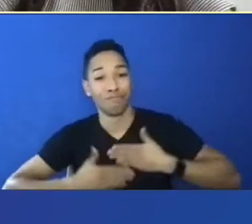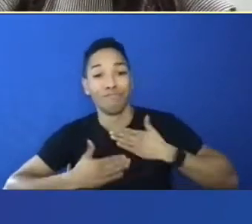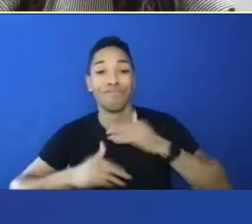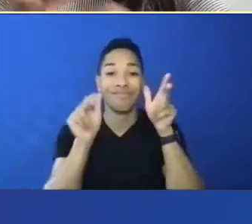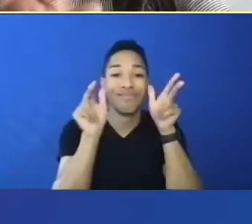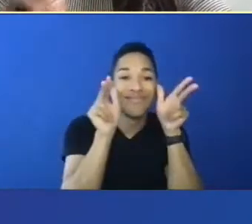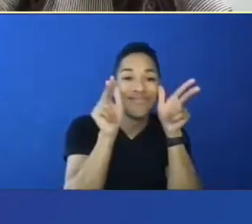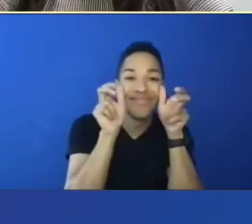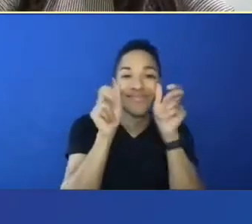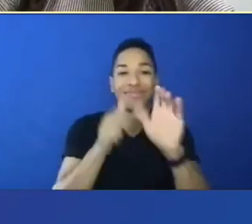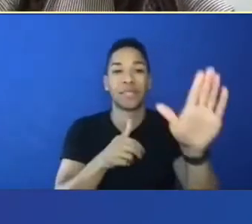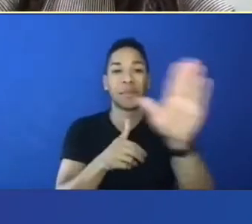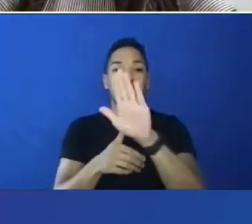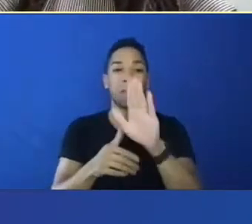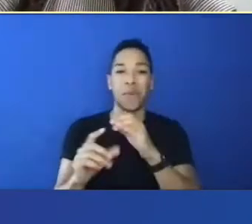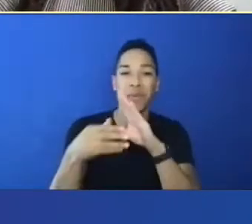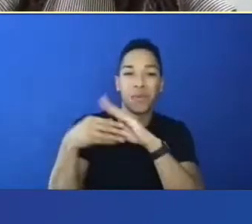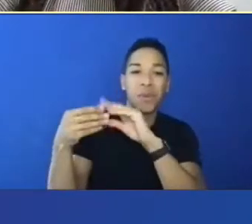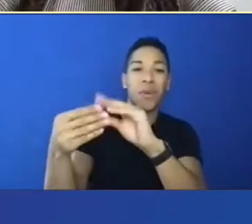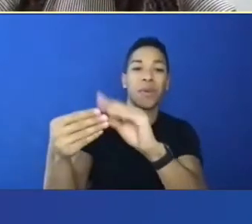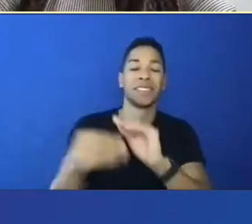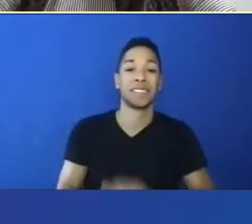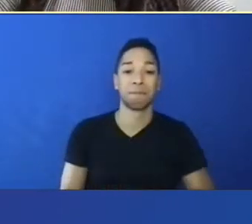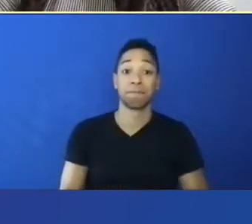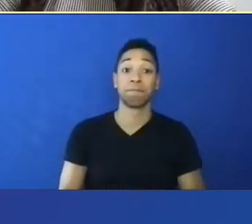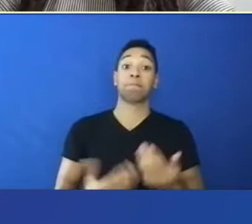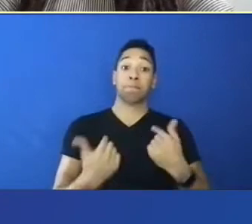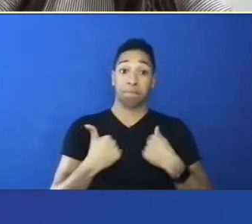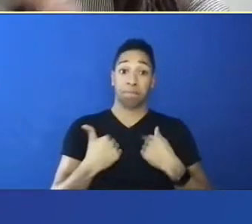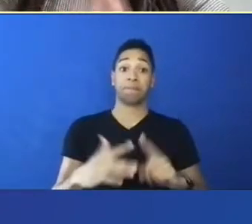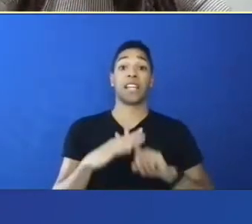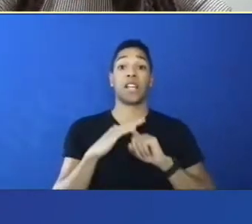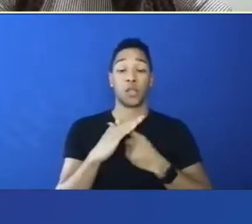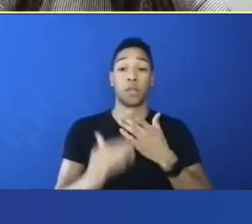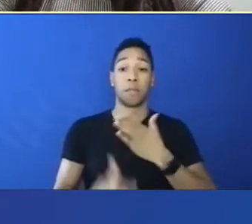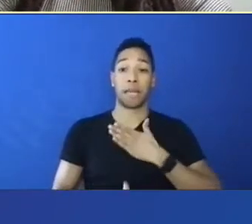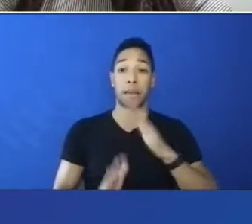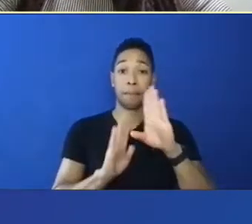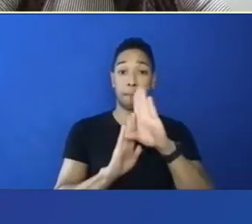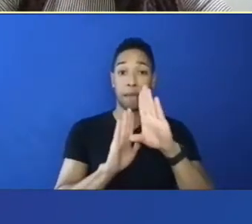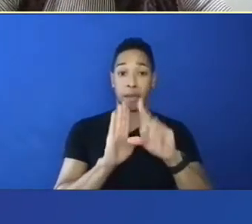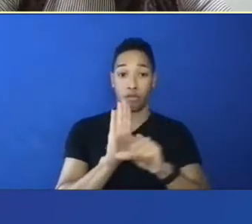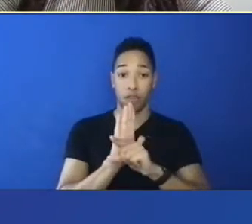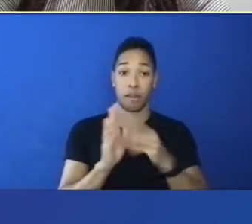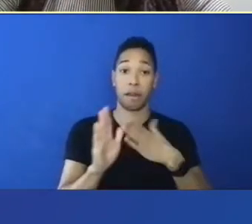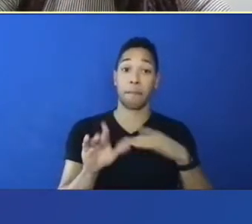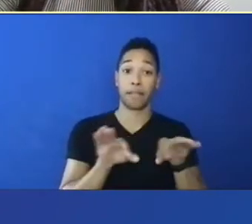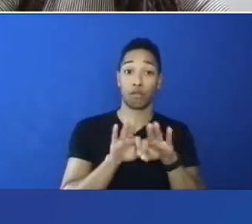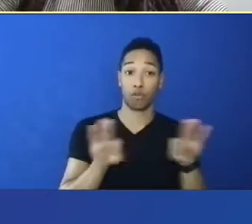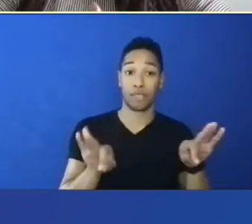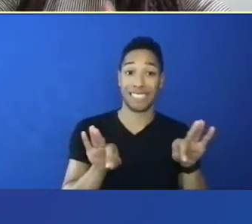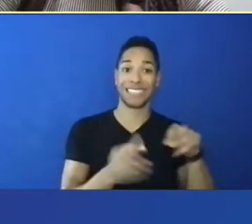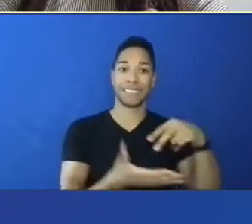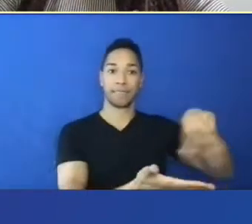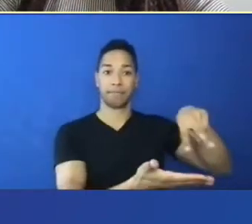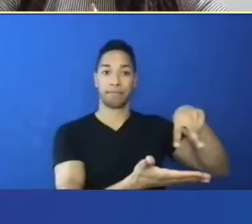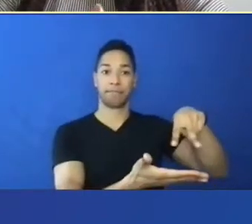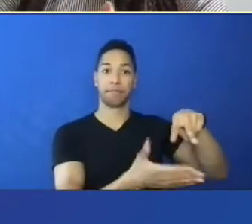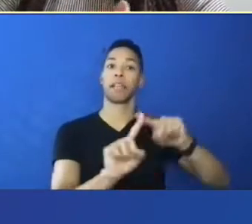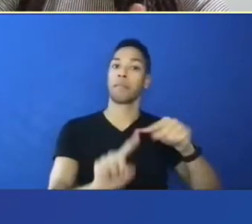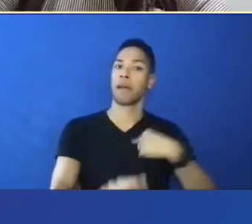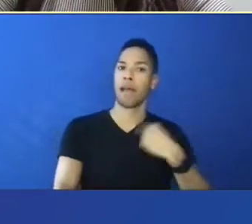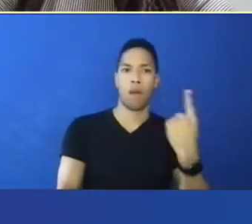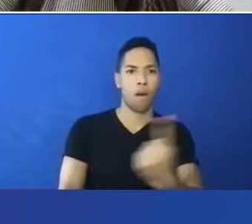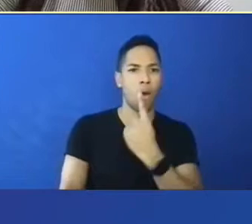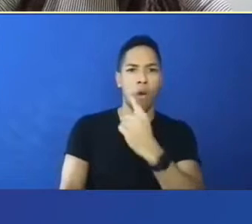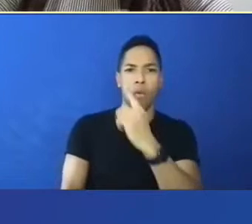know, all of your trajectories. I guess I'll start with that my background and my degree is in dance, but I've always been really